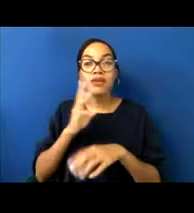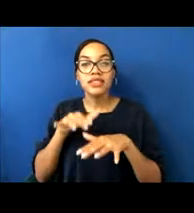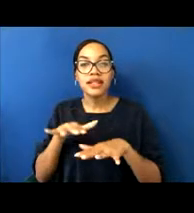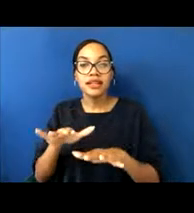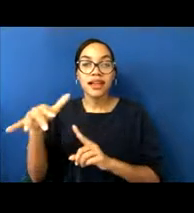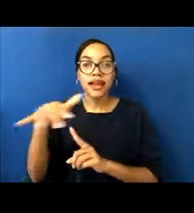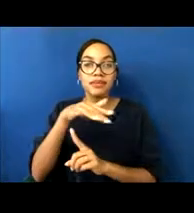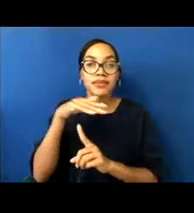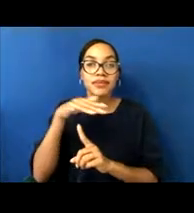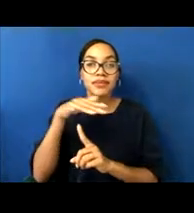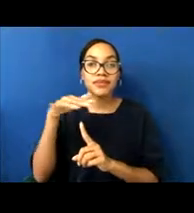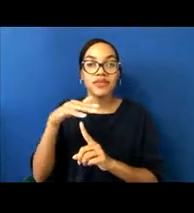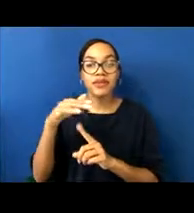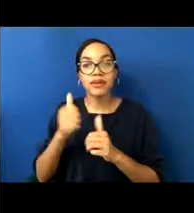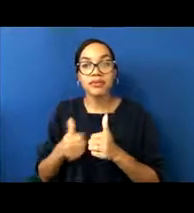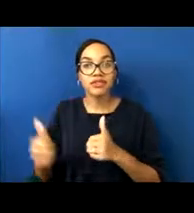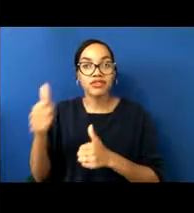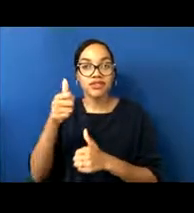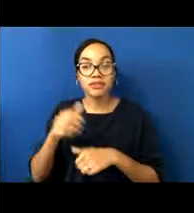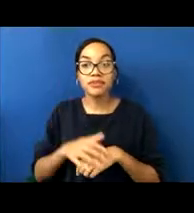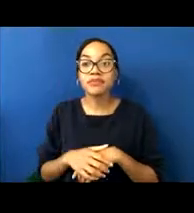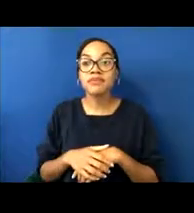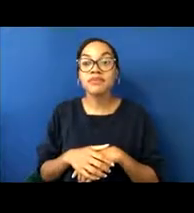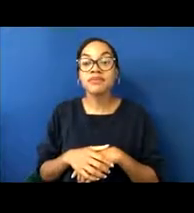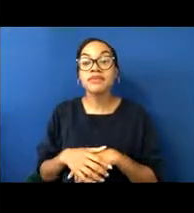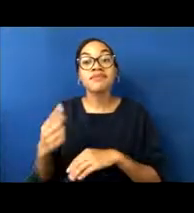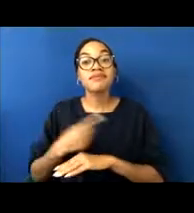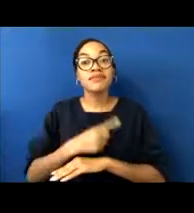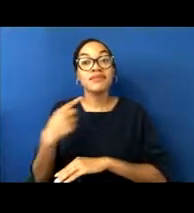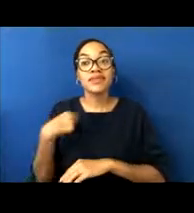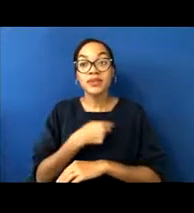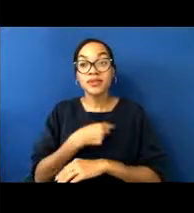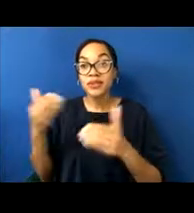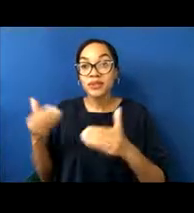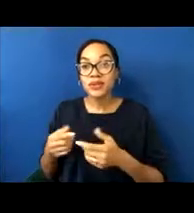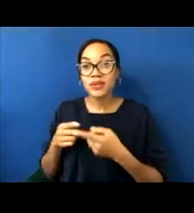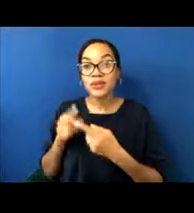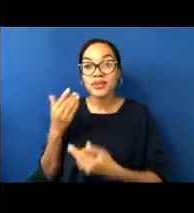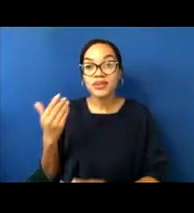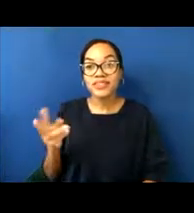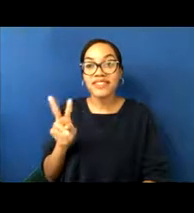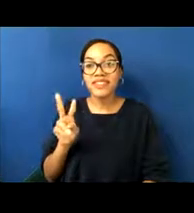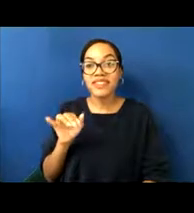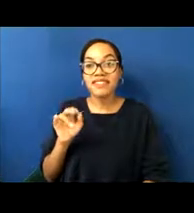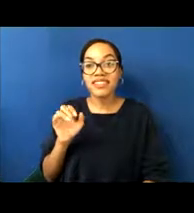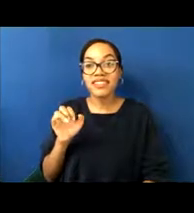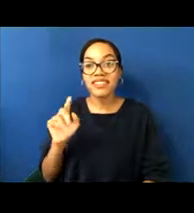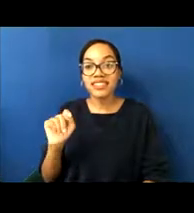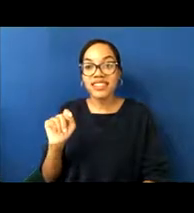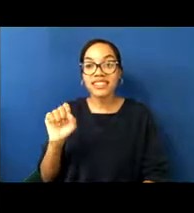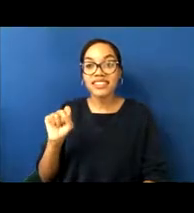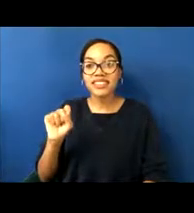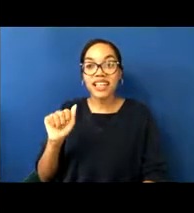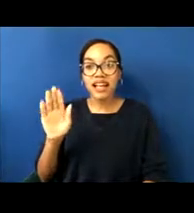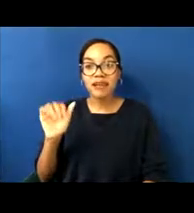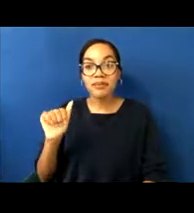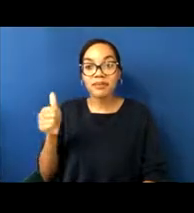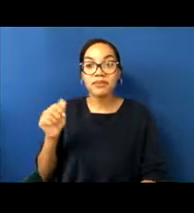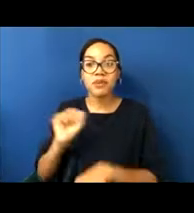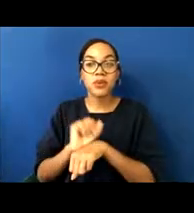Administration. Today, we are introducing you to Vincent Saba at NOAA's Northeast Fisheries Science